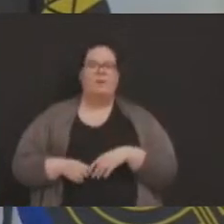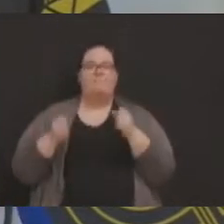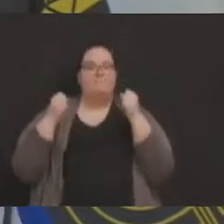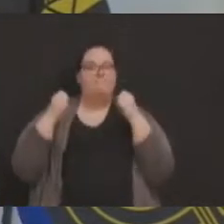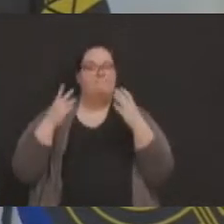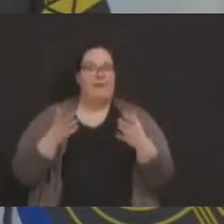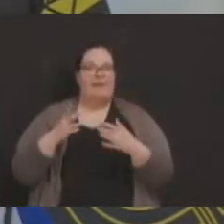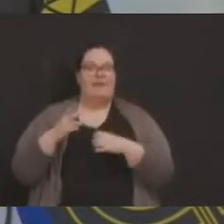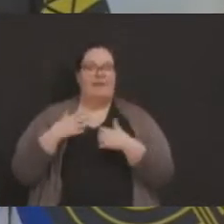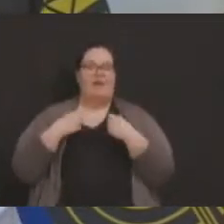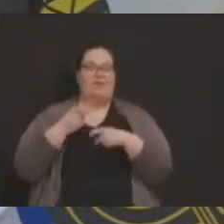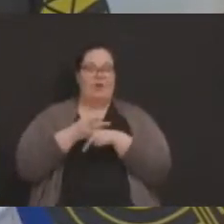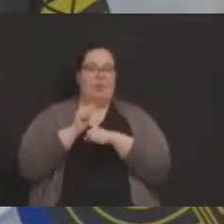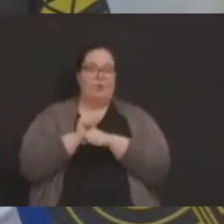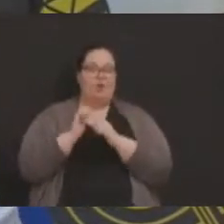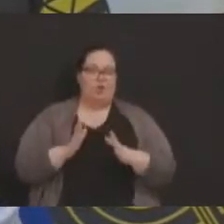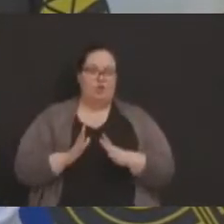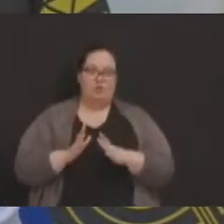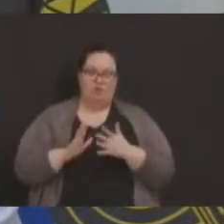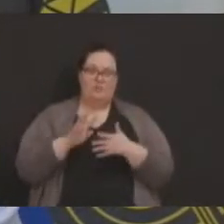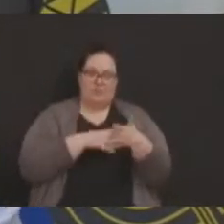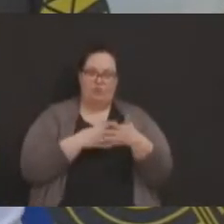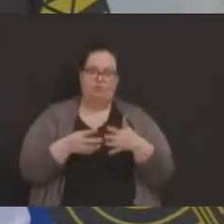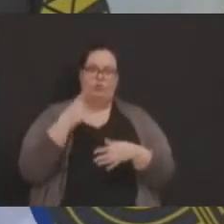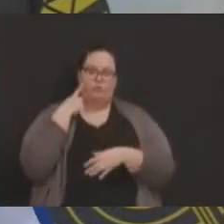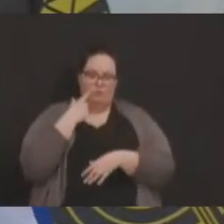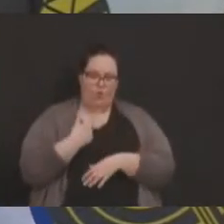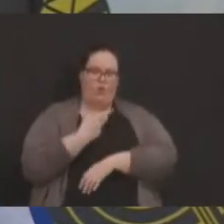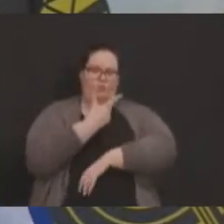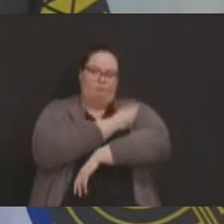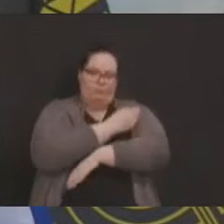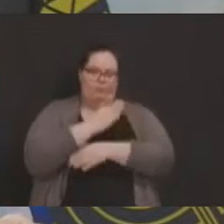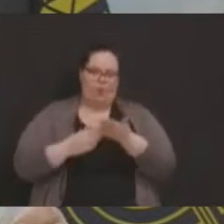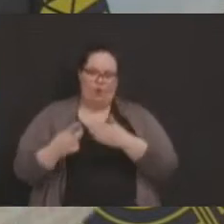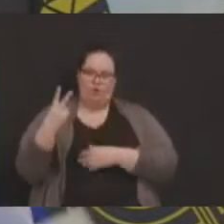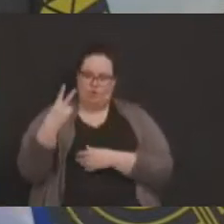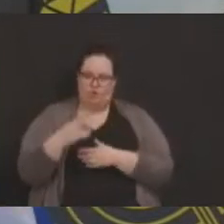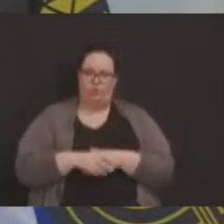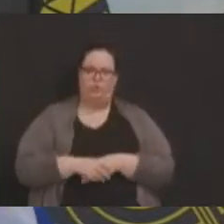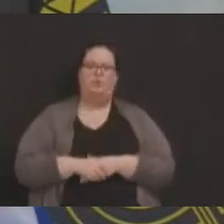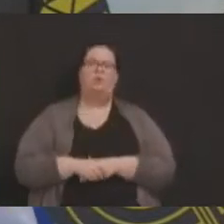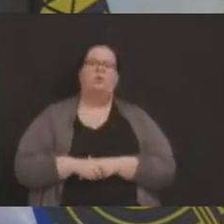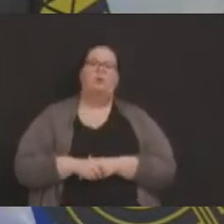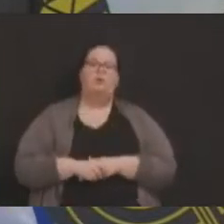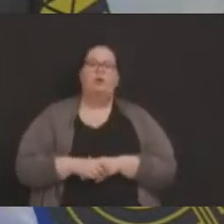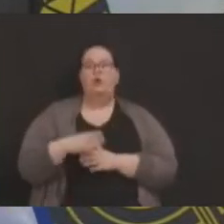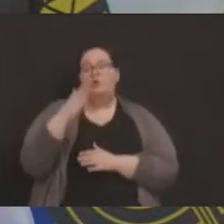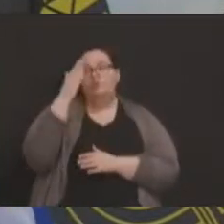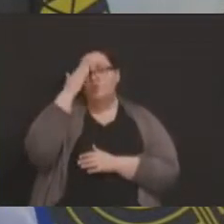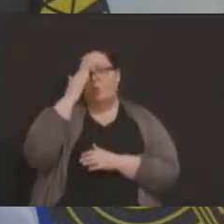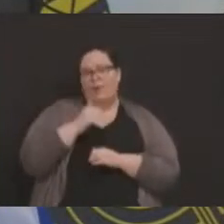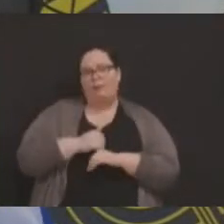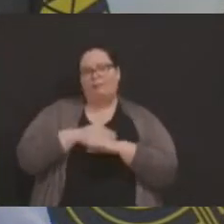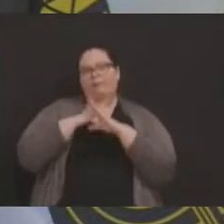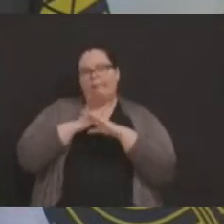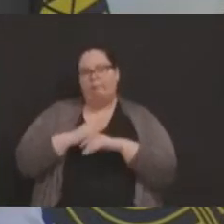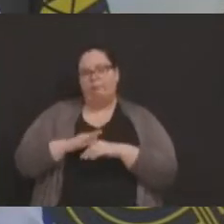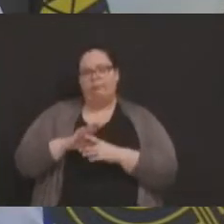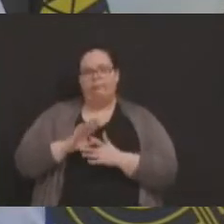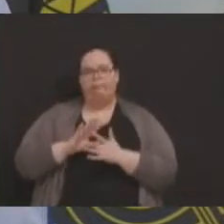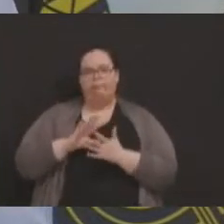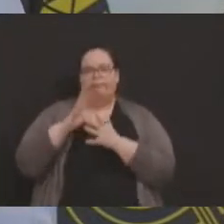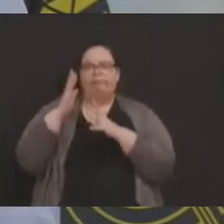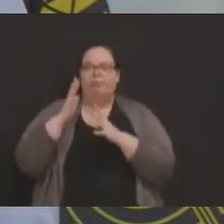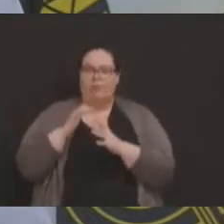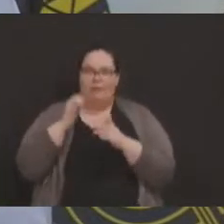can happen, we took that account with respect to second doses, and they are going to be administered within 28 days. And while the clinics